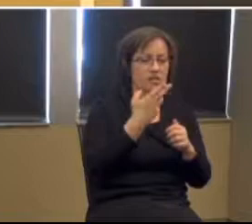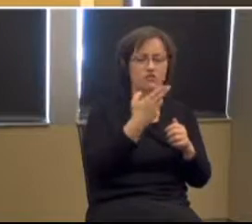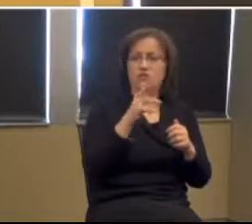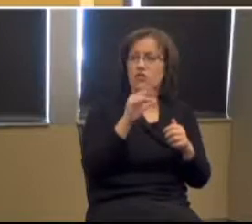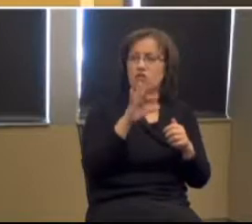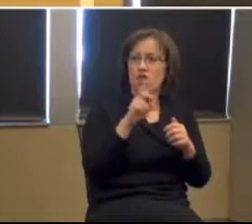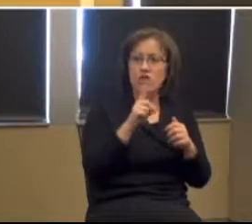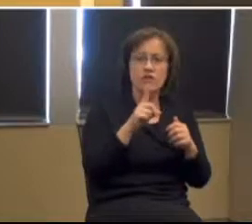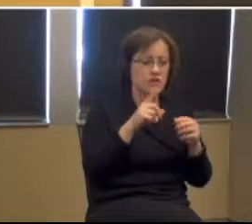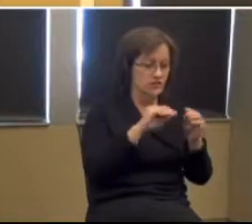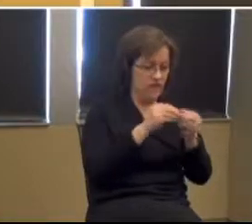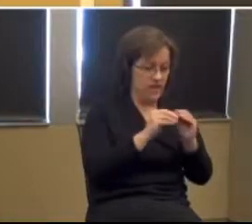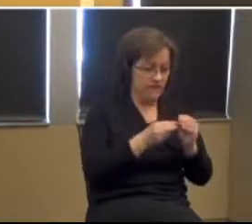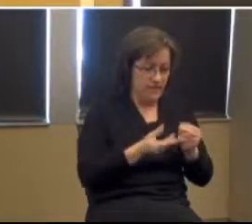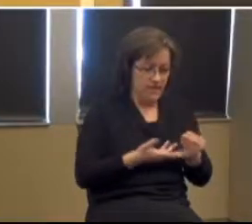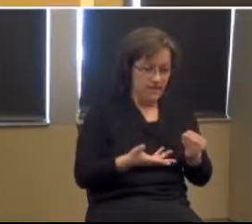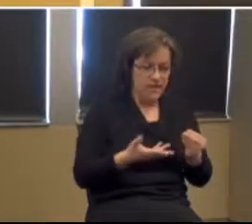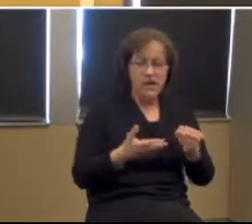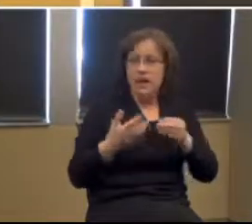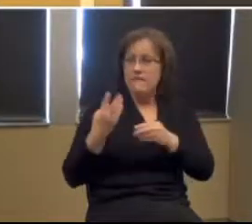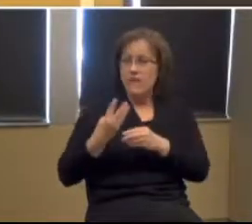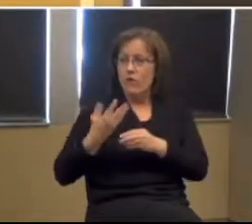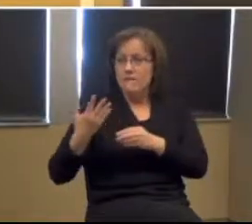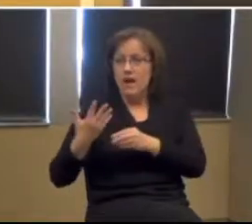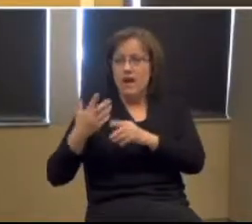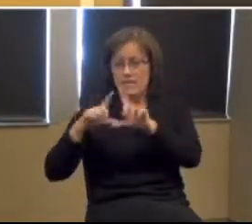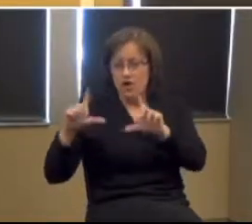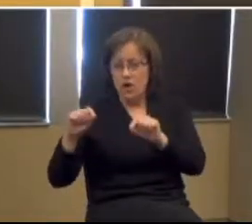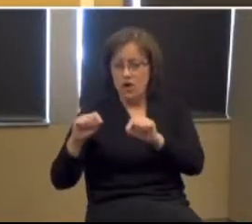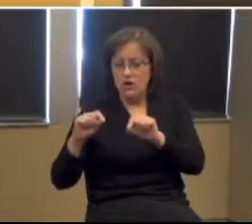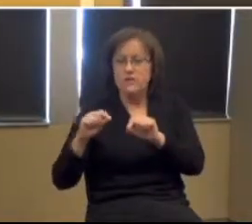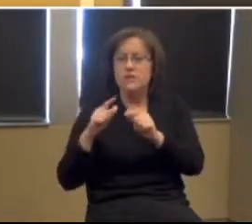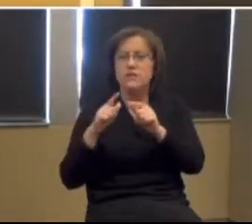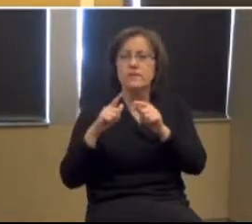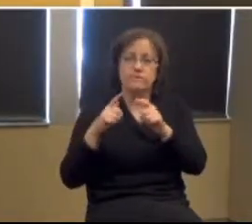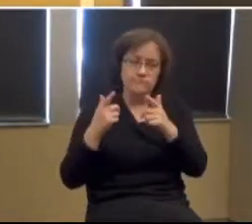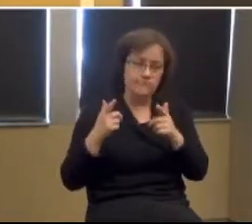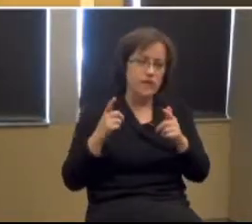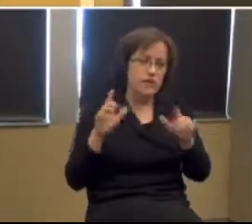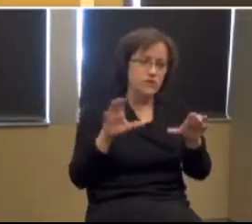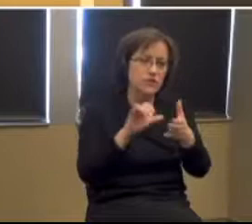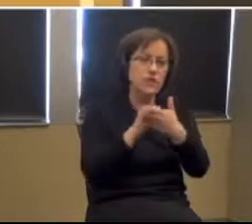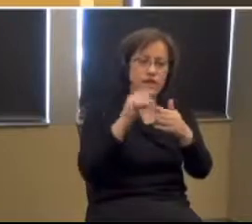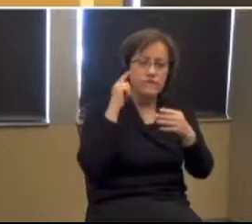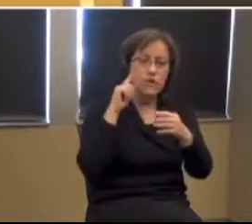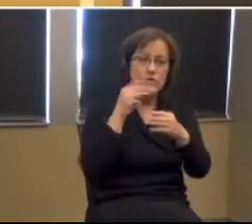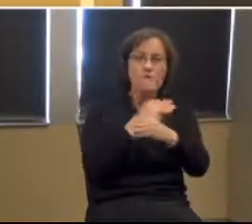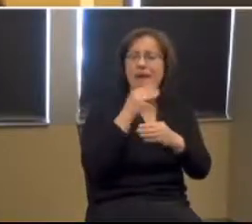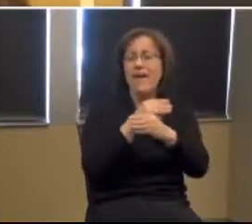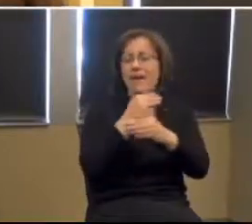had like 4 or 5 cards in the system so that they would complete that, and then they would write the number on the bottom.